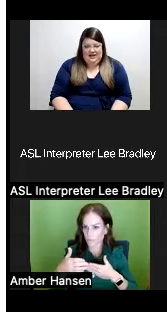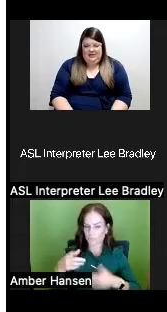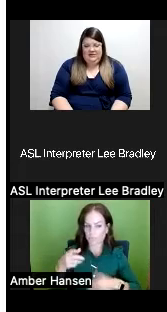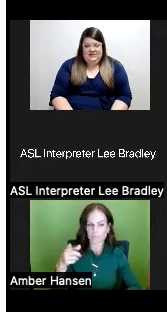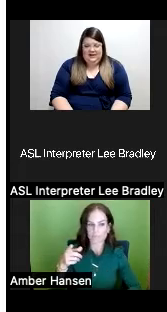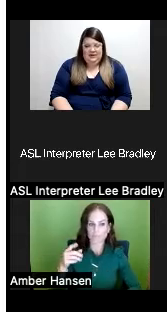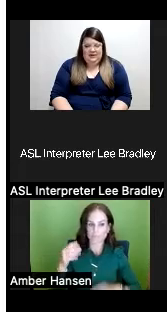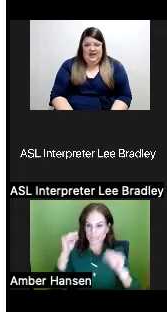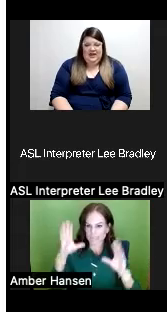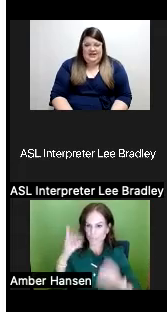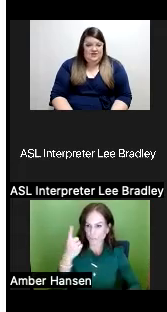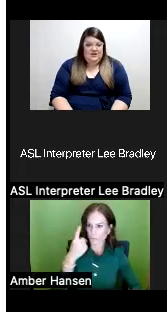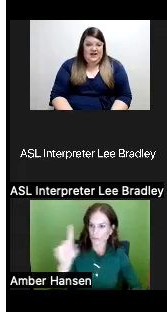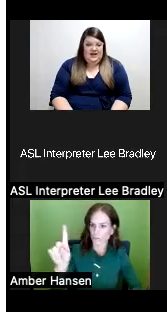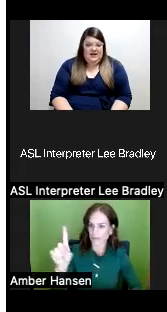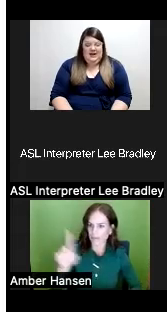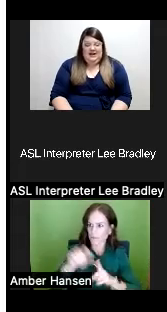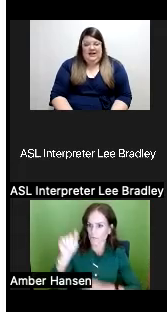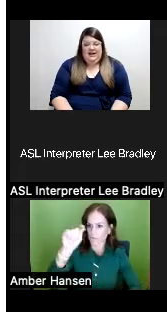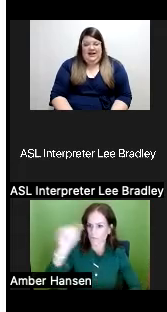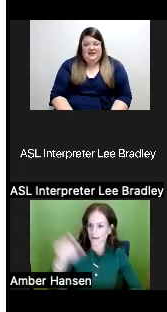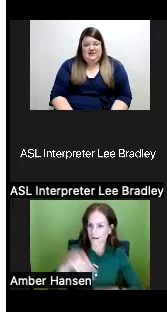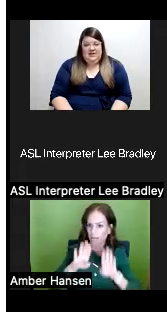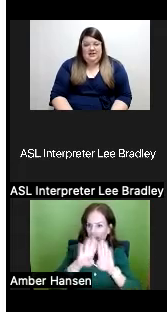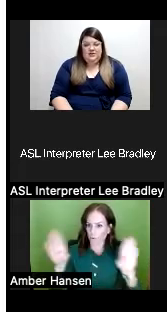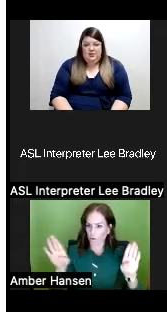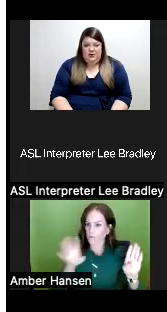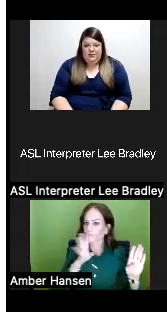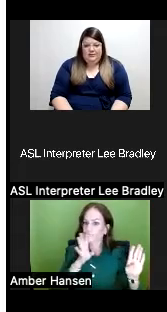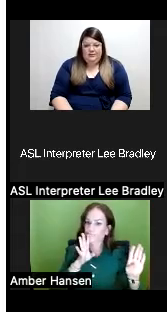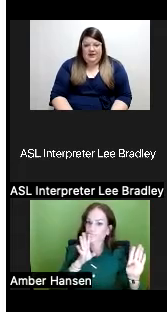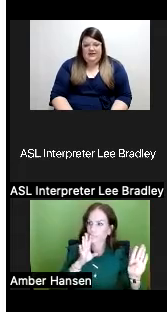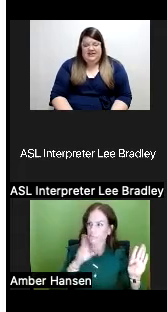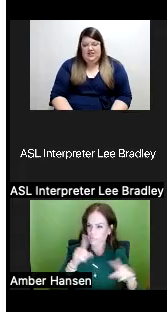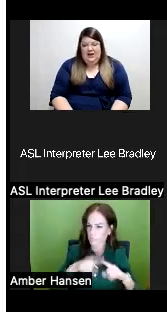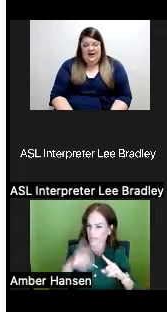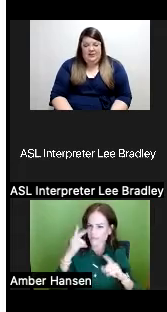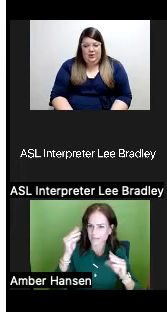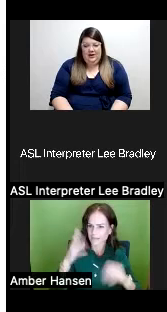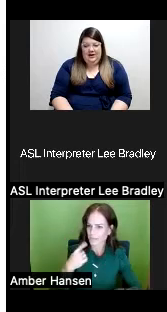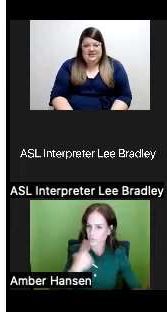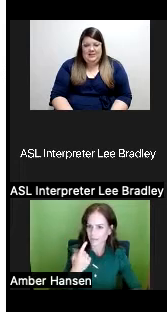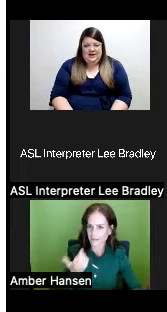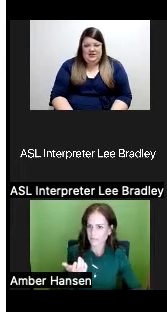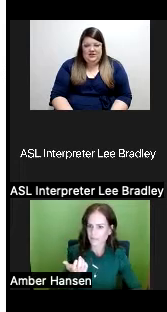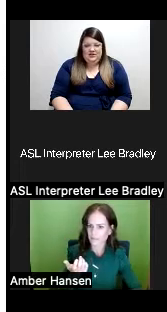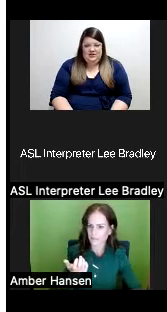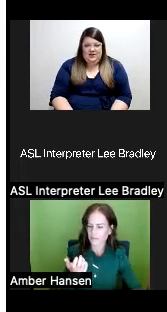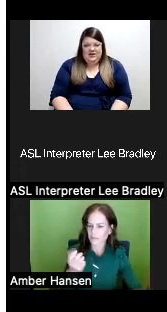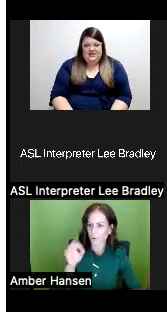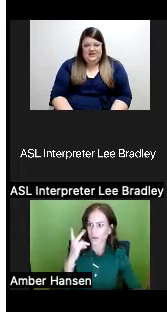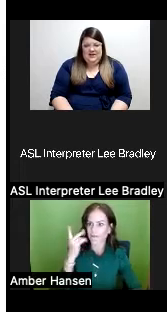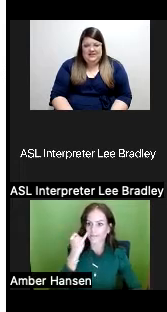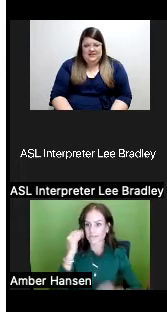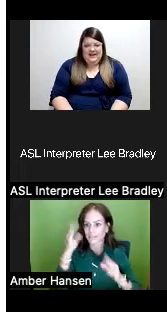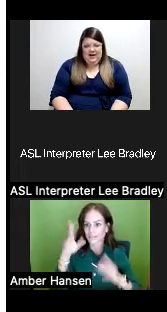Obviously, for example, a deaf student in a schoolroom, if the teacher is writing on the board and has their back turned to